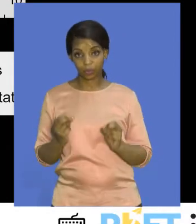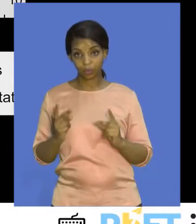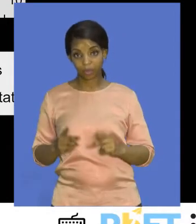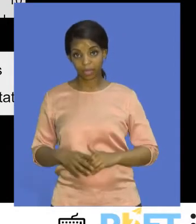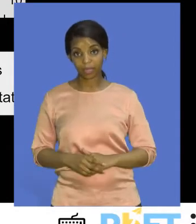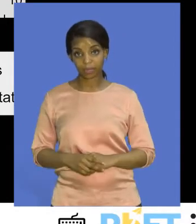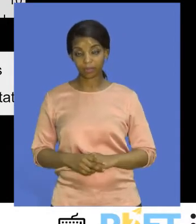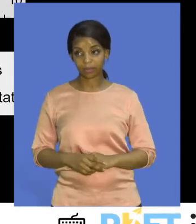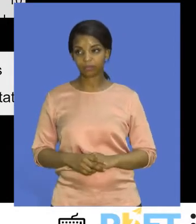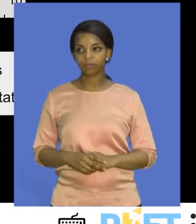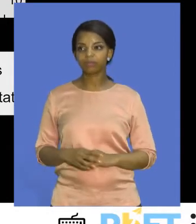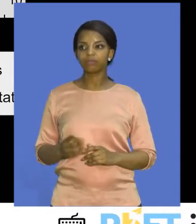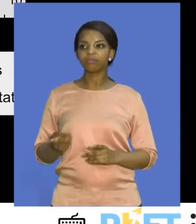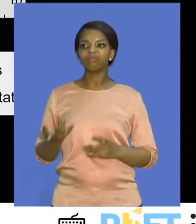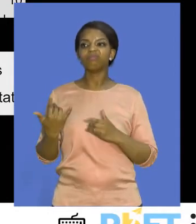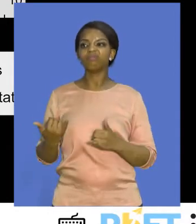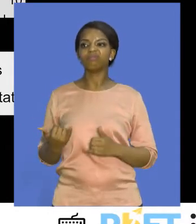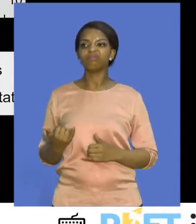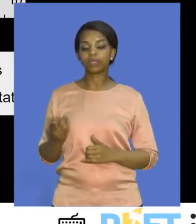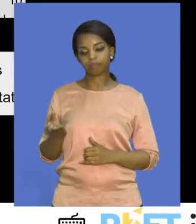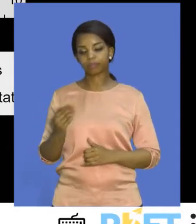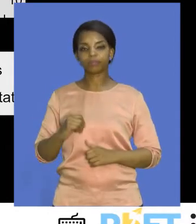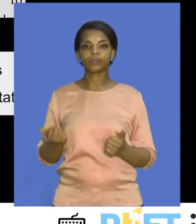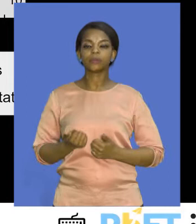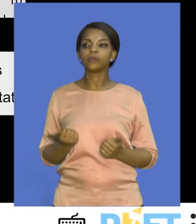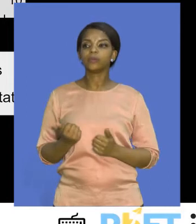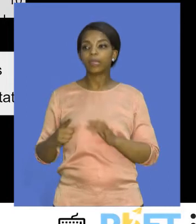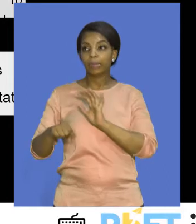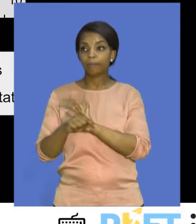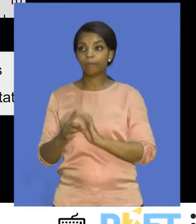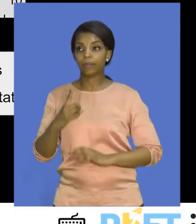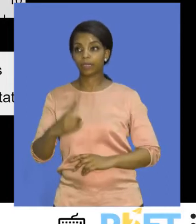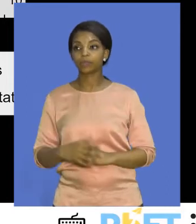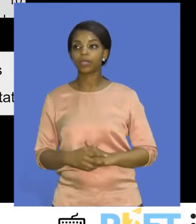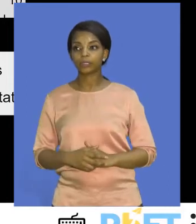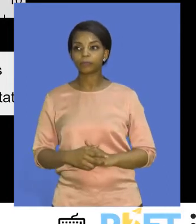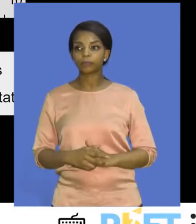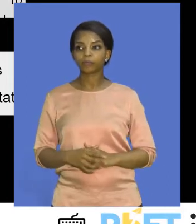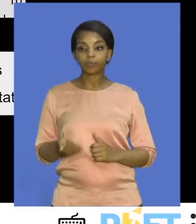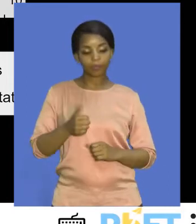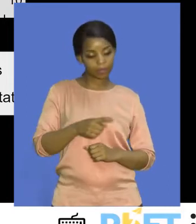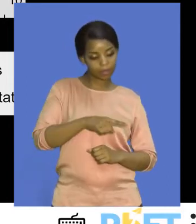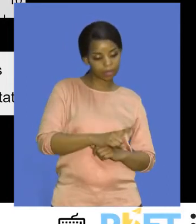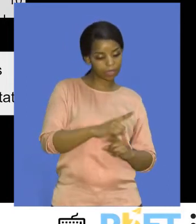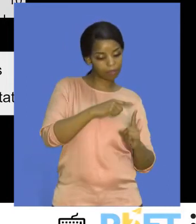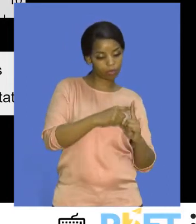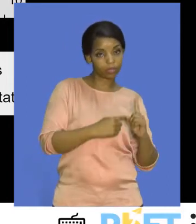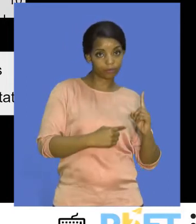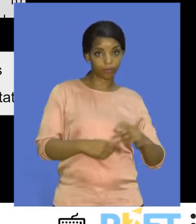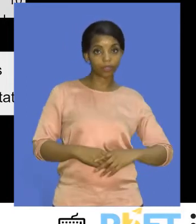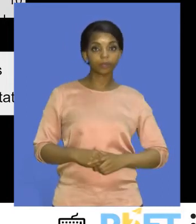okay? -1, there we go, right, for charge 1, and then this one is +1. So the force is